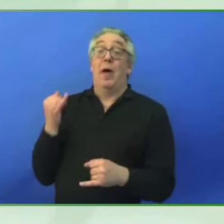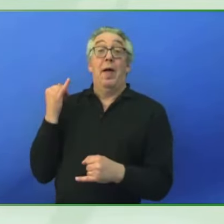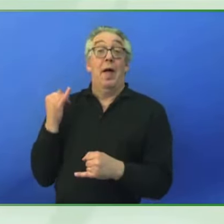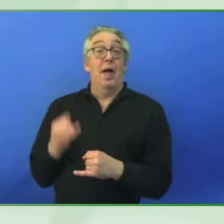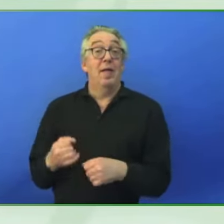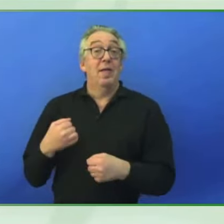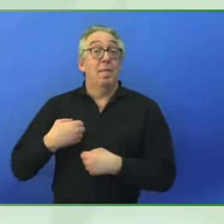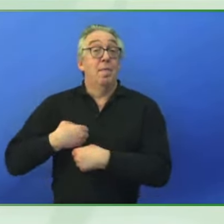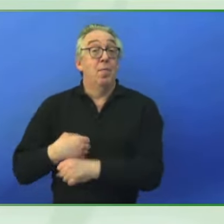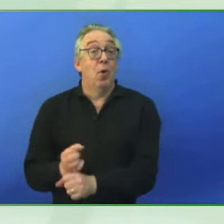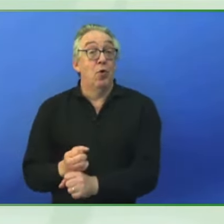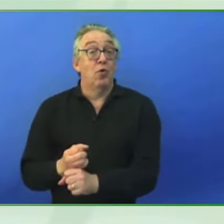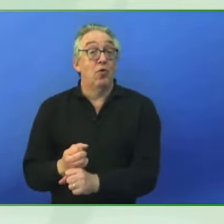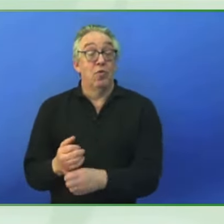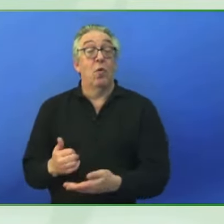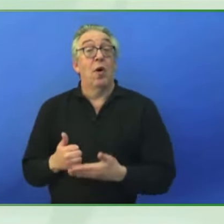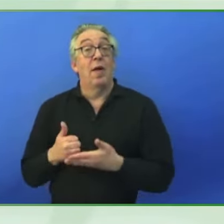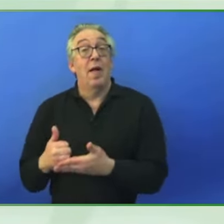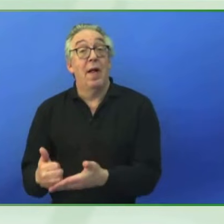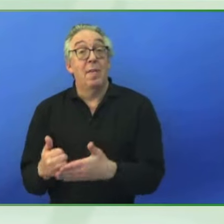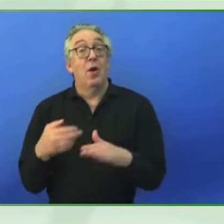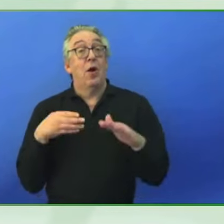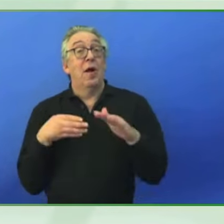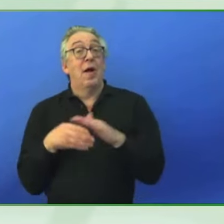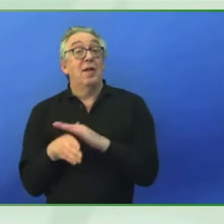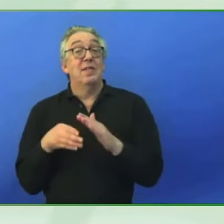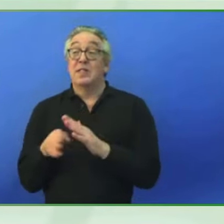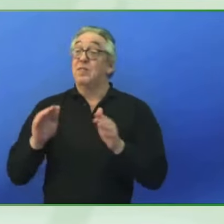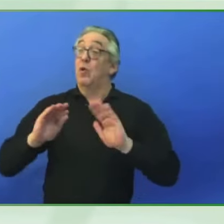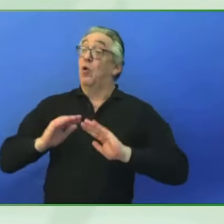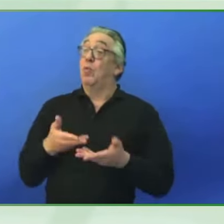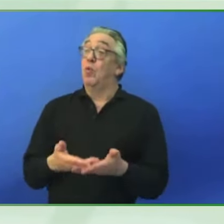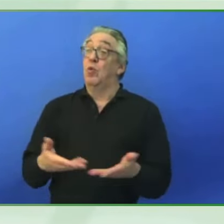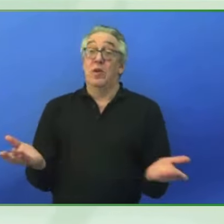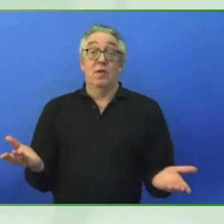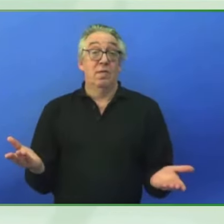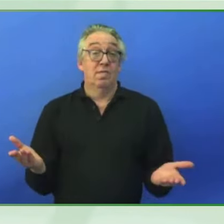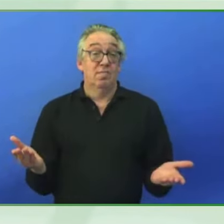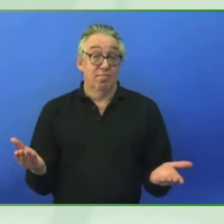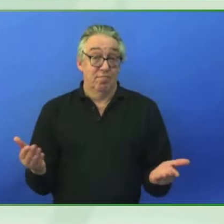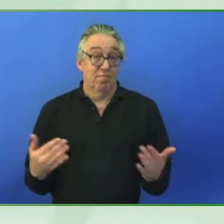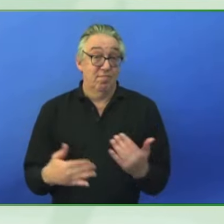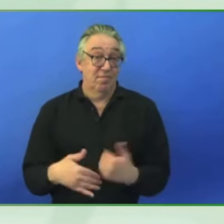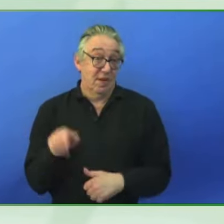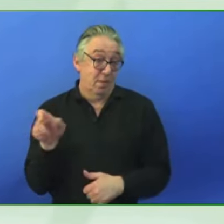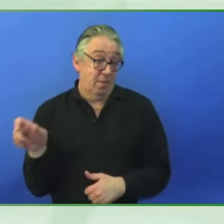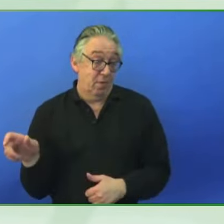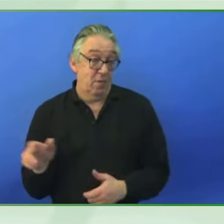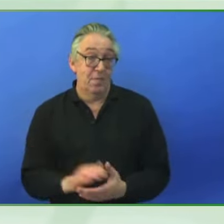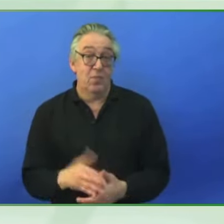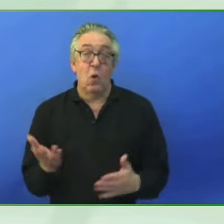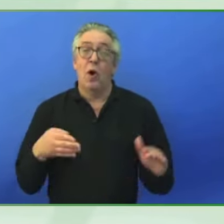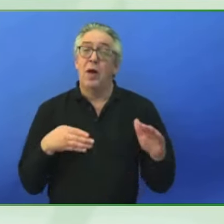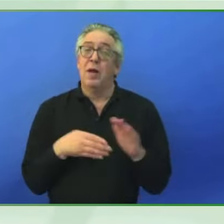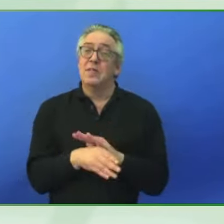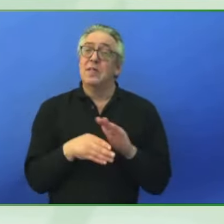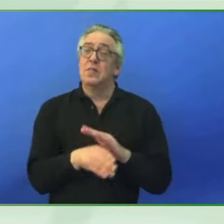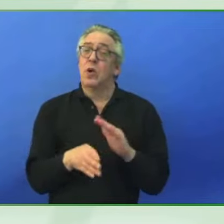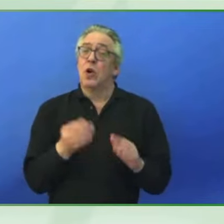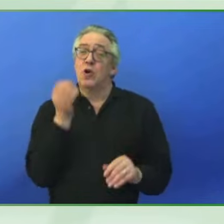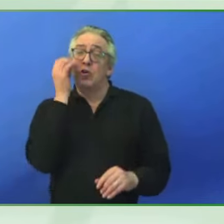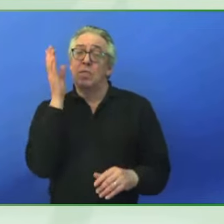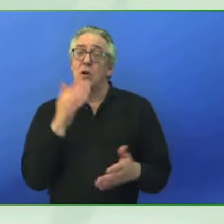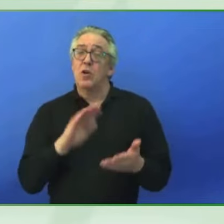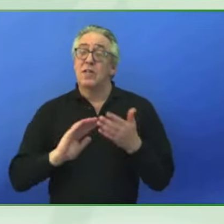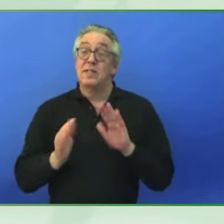independence and access to community living for people with disabilities. So accessible smart cities is a topic that's been on my mind